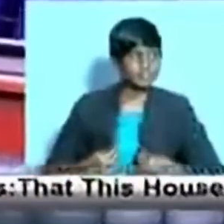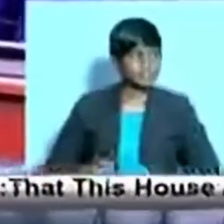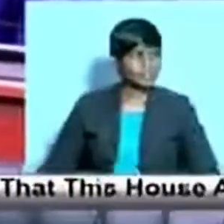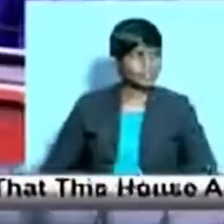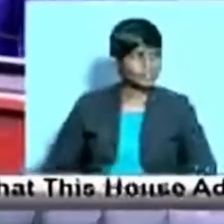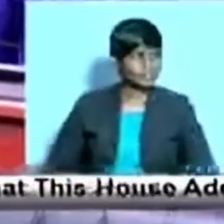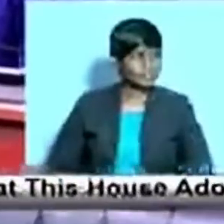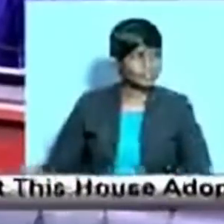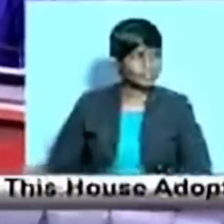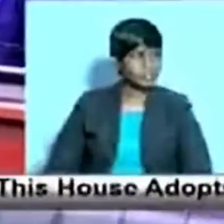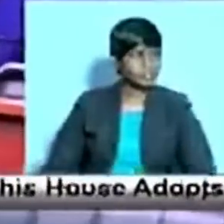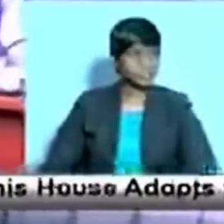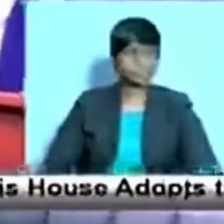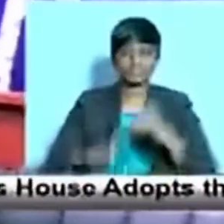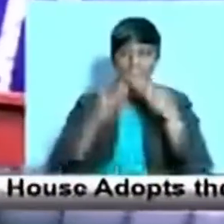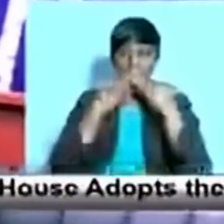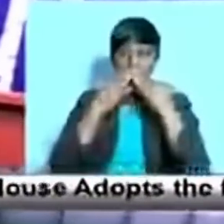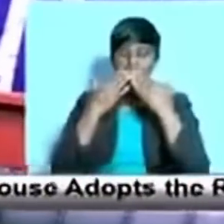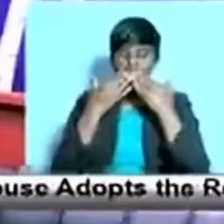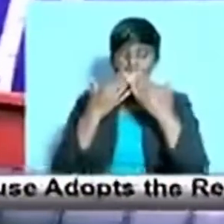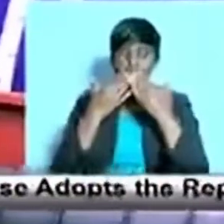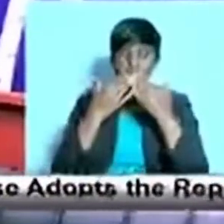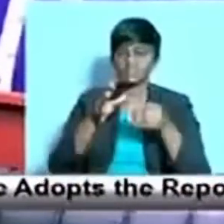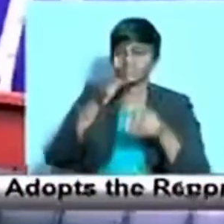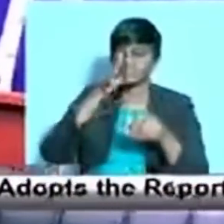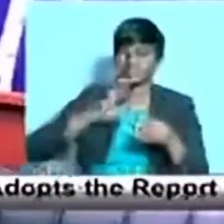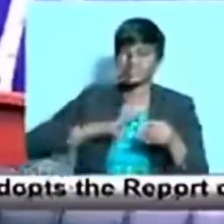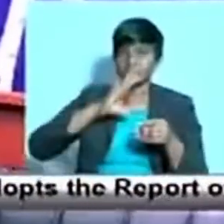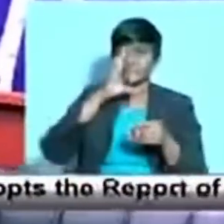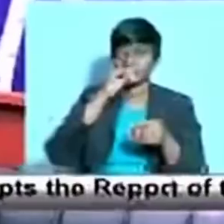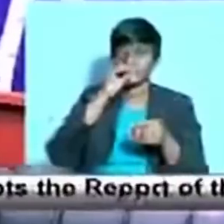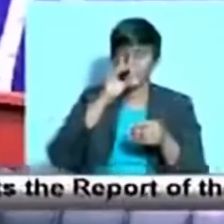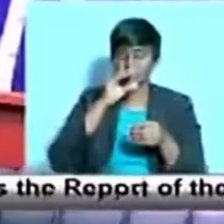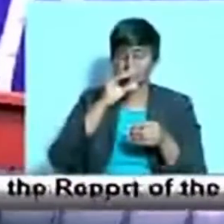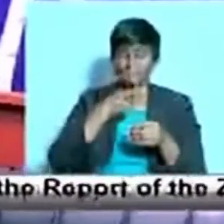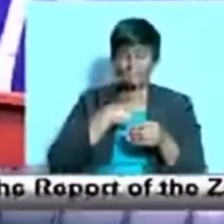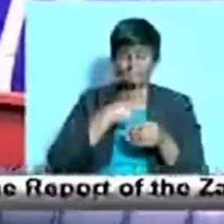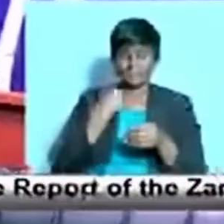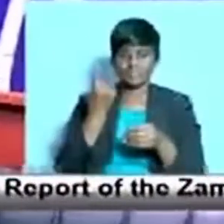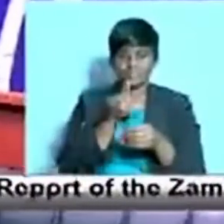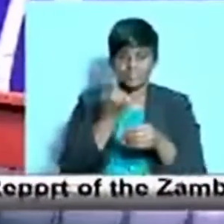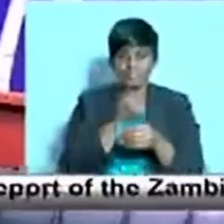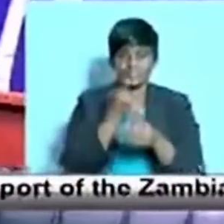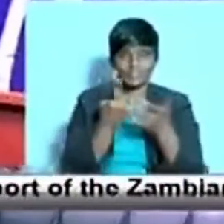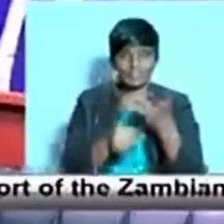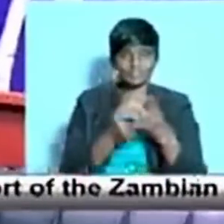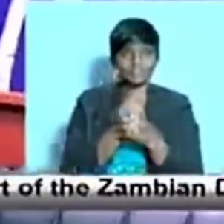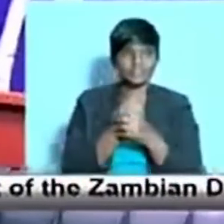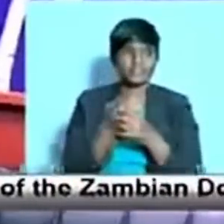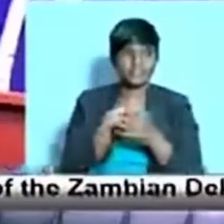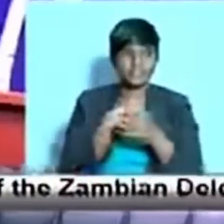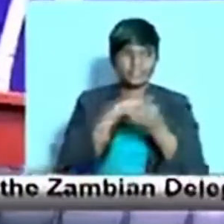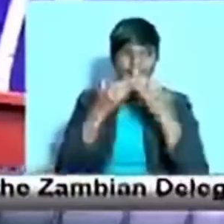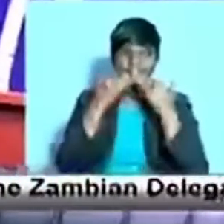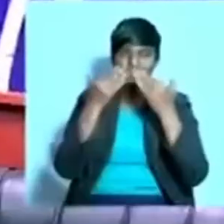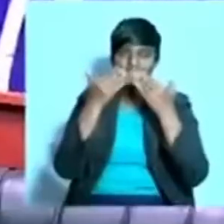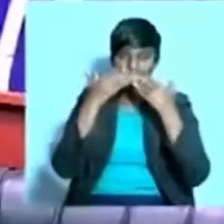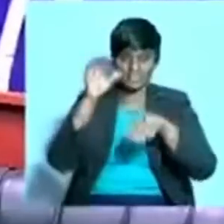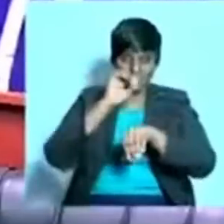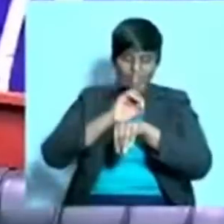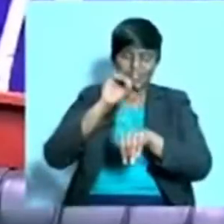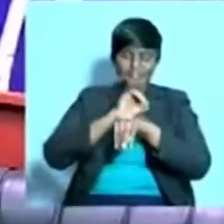Thank you. Madam Speaker, I would like to appreciate the